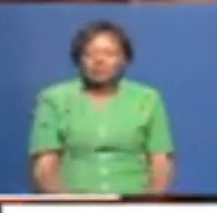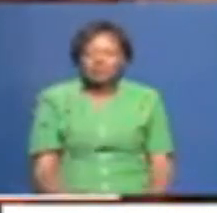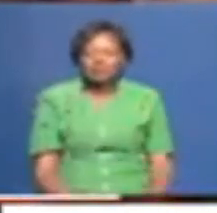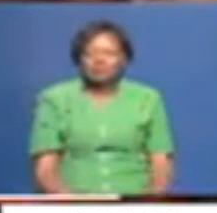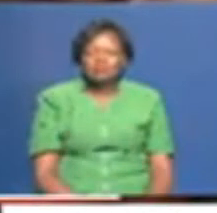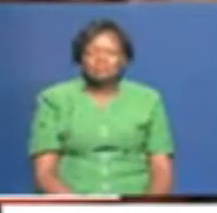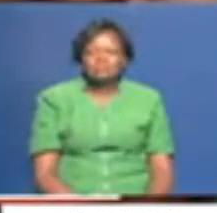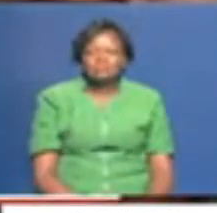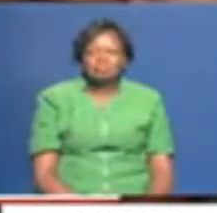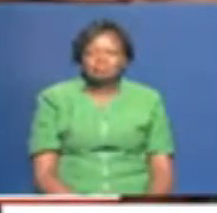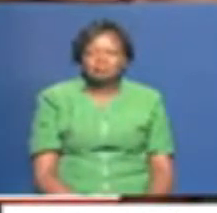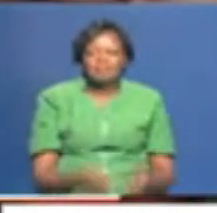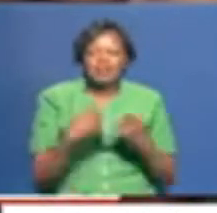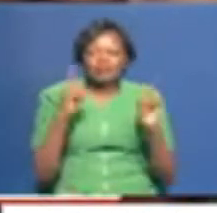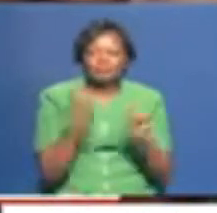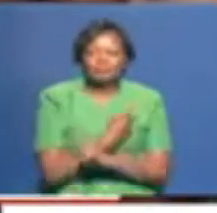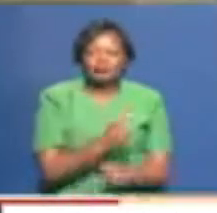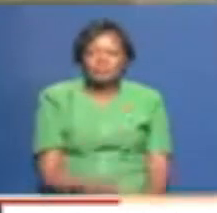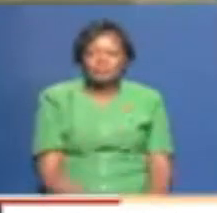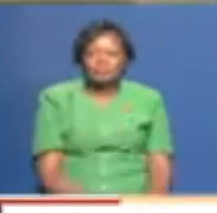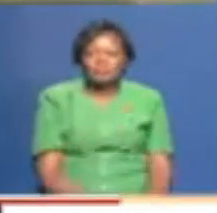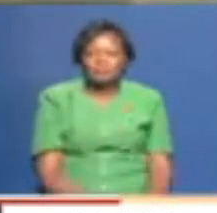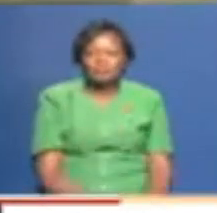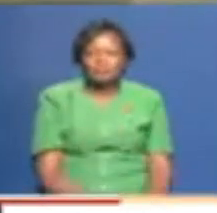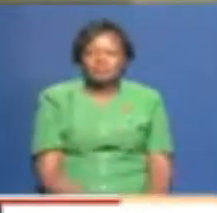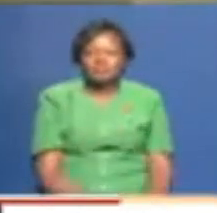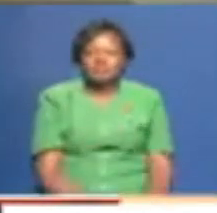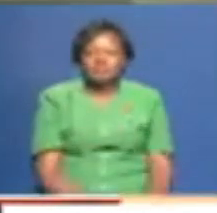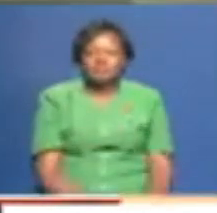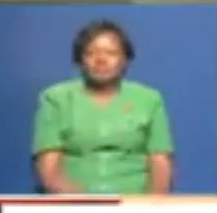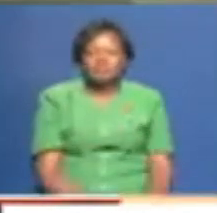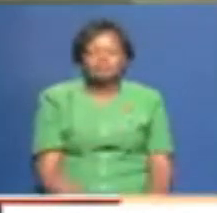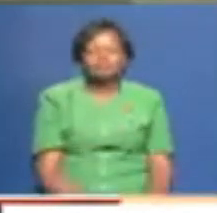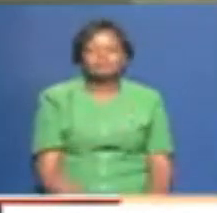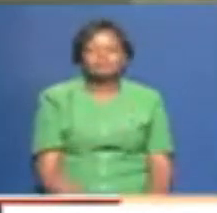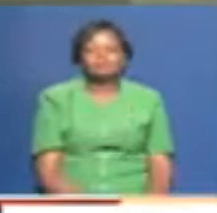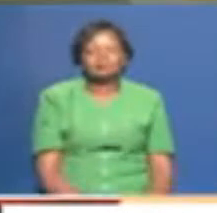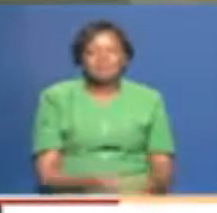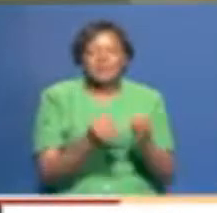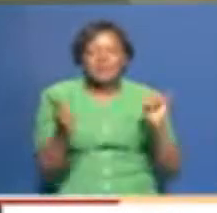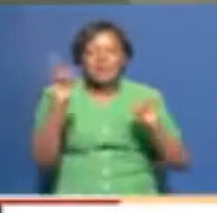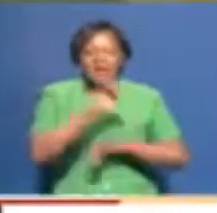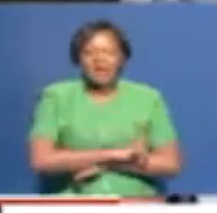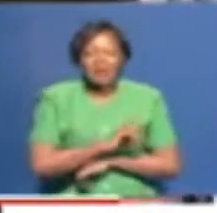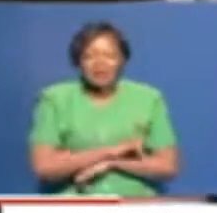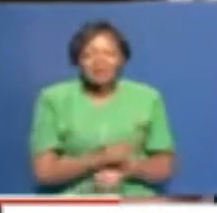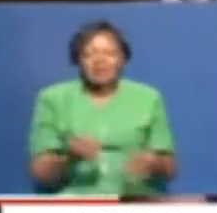taya. Imekumbu tuja tu kumbu tuwa. Inaitwa Shembeteng. Madaraka Day was not spared from the Lumbu